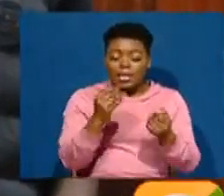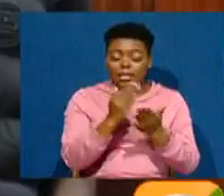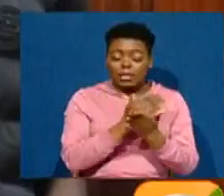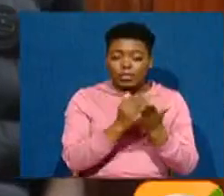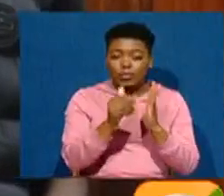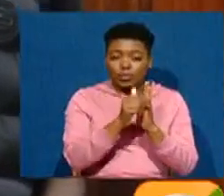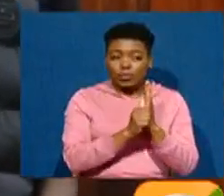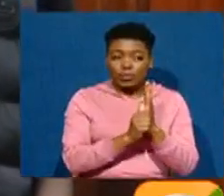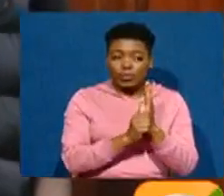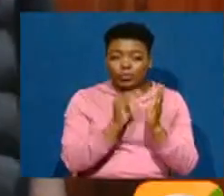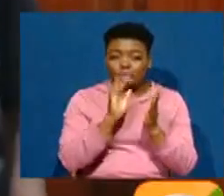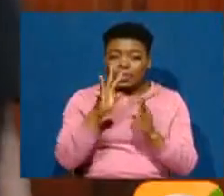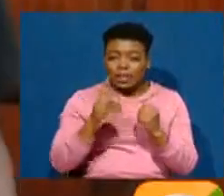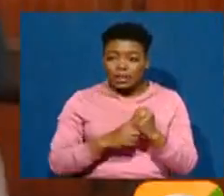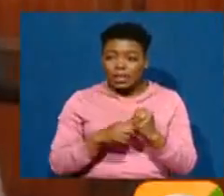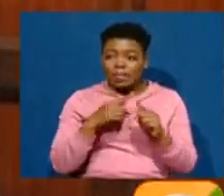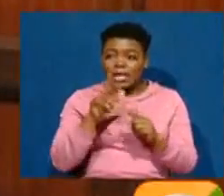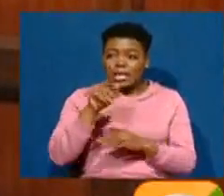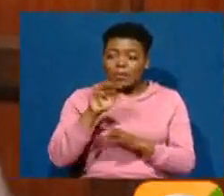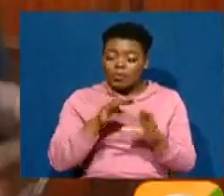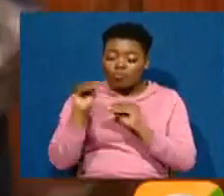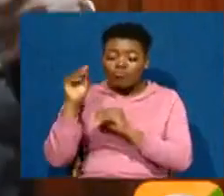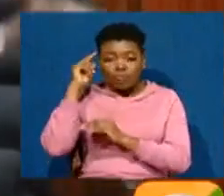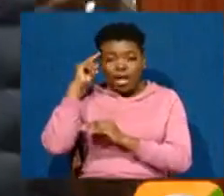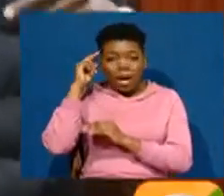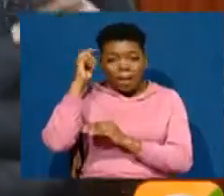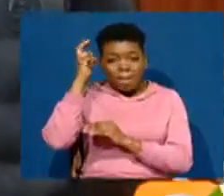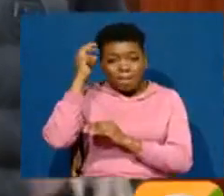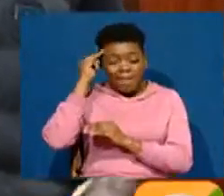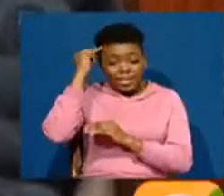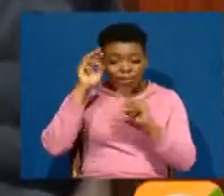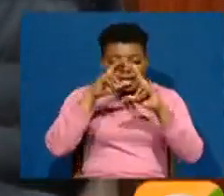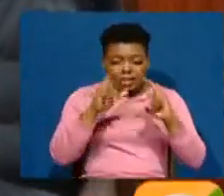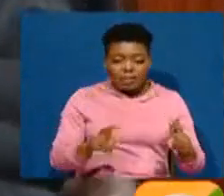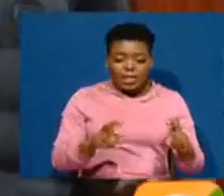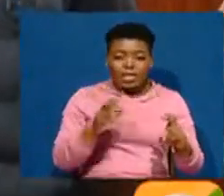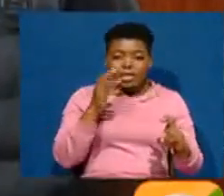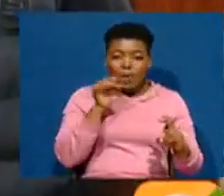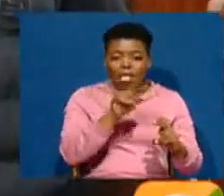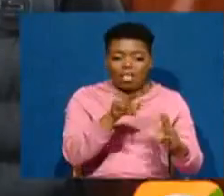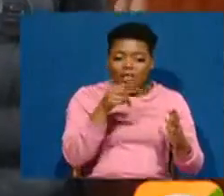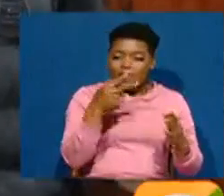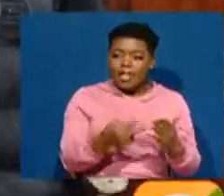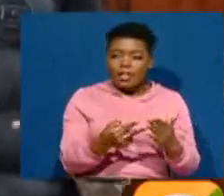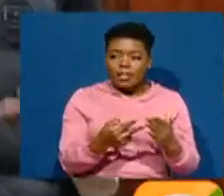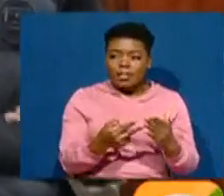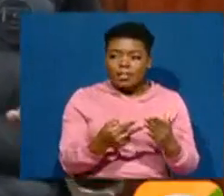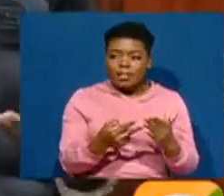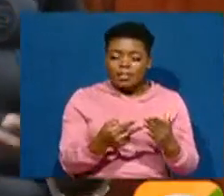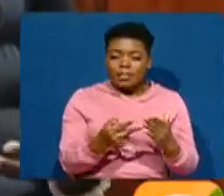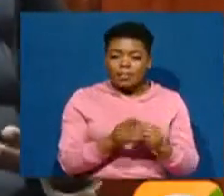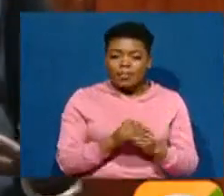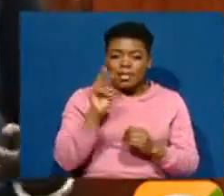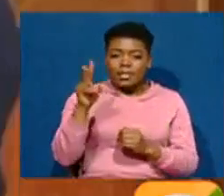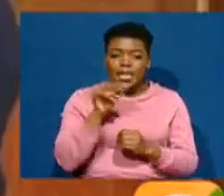Code. Kamau was, however, taken for a mental assessment after he failed to take a plea and instead kept addressing the court. The